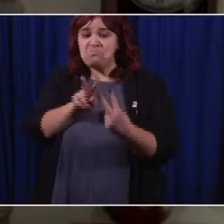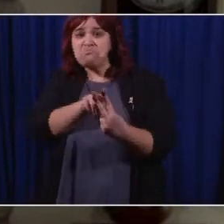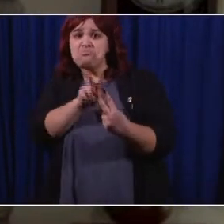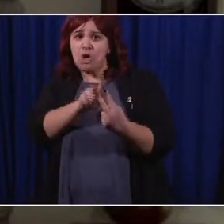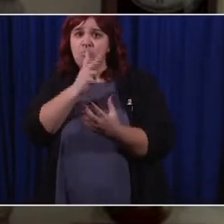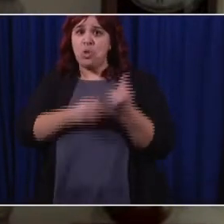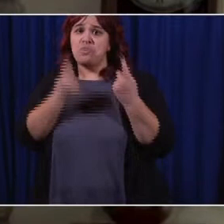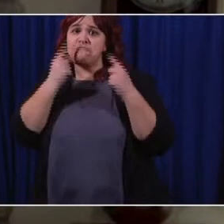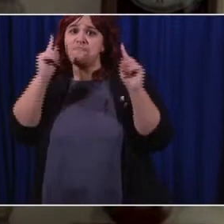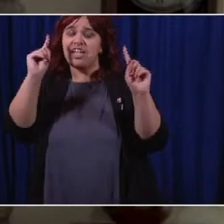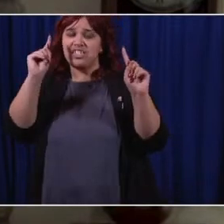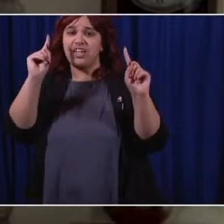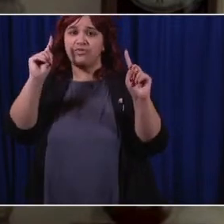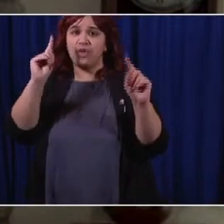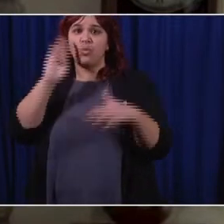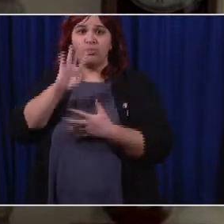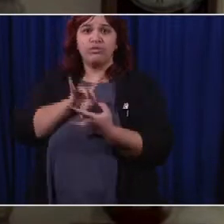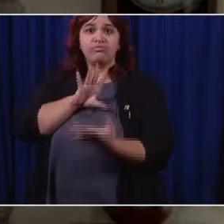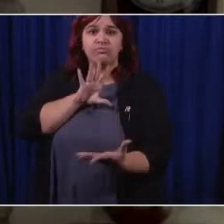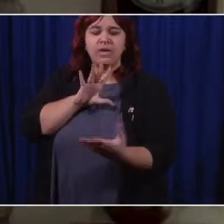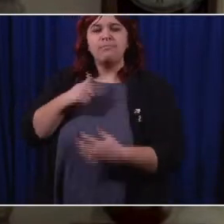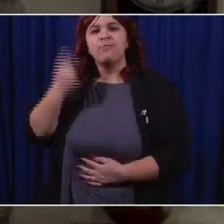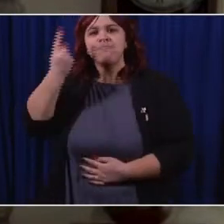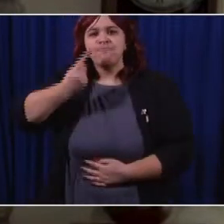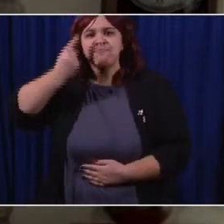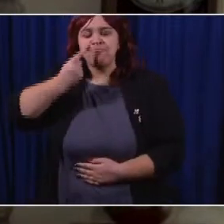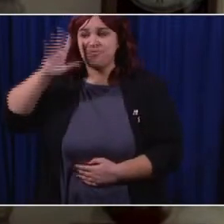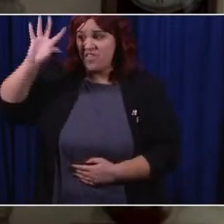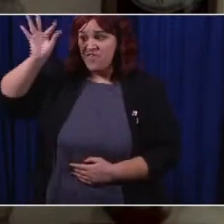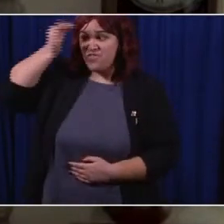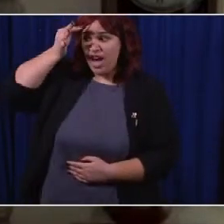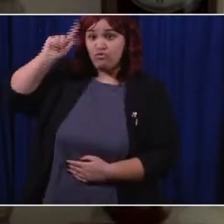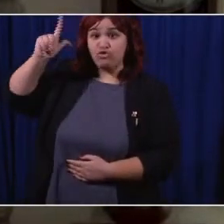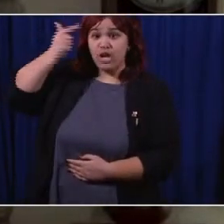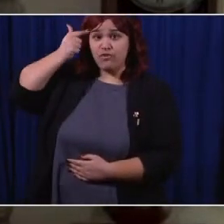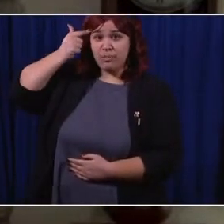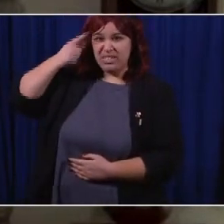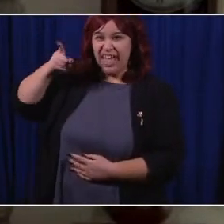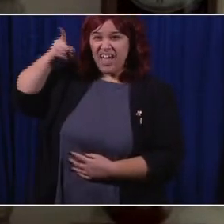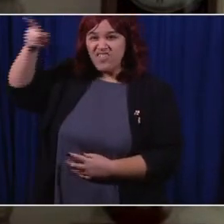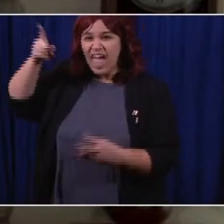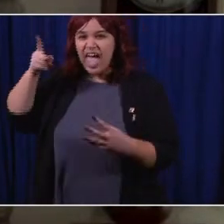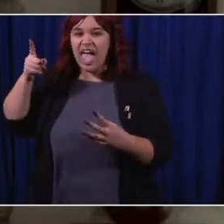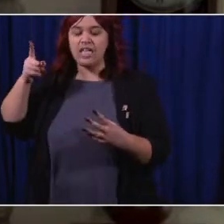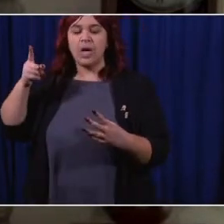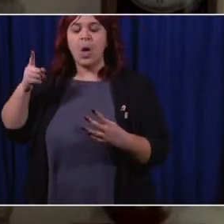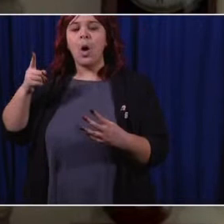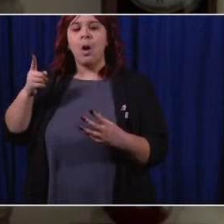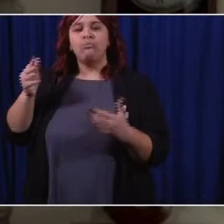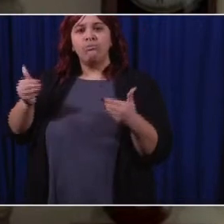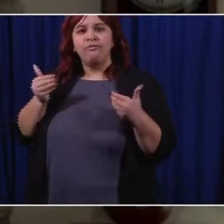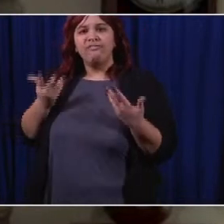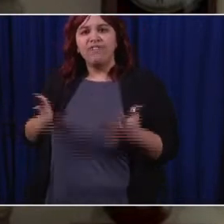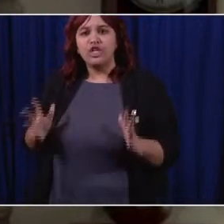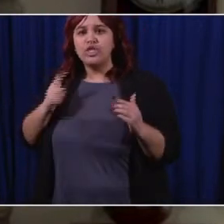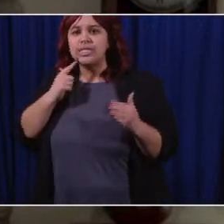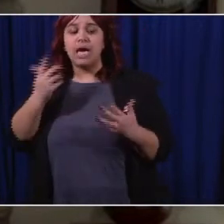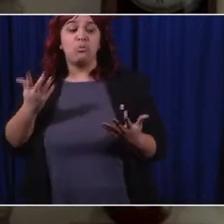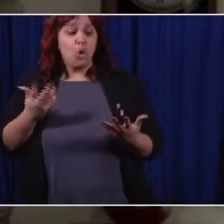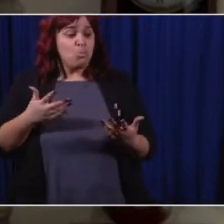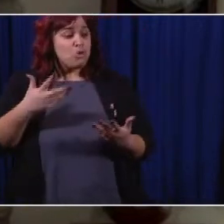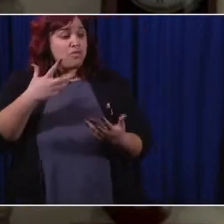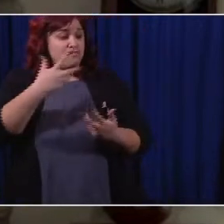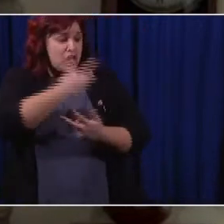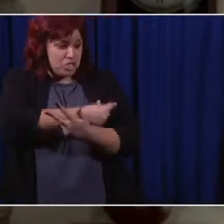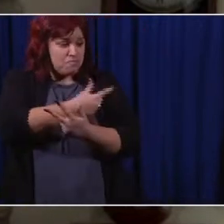feds about whether production of these vaccines can be scaled up, since we know they work, or is